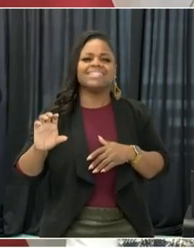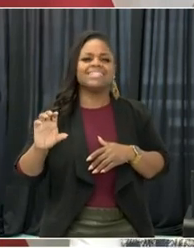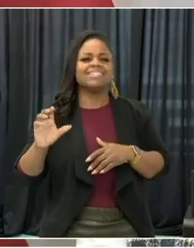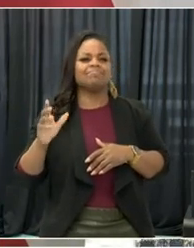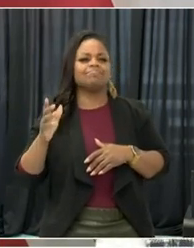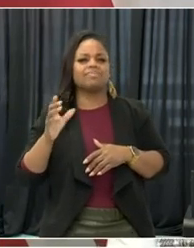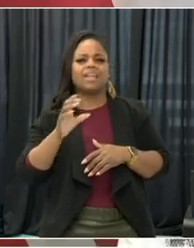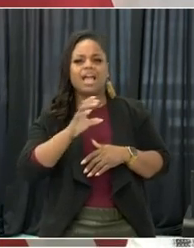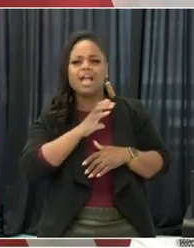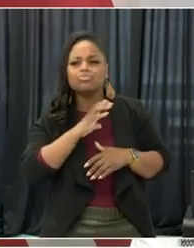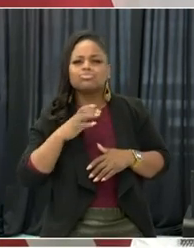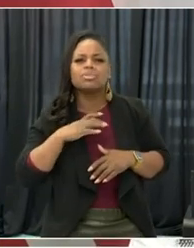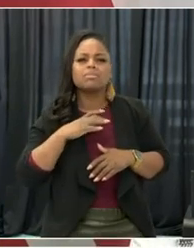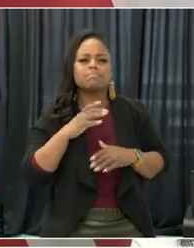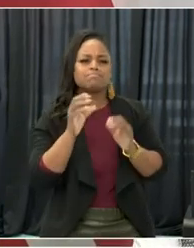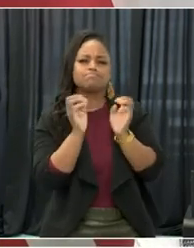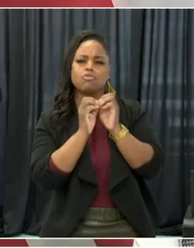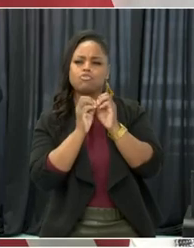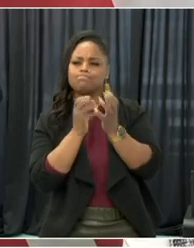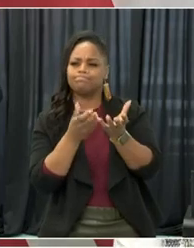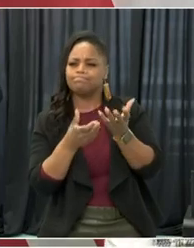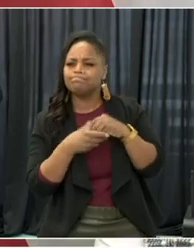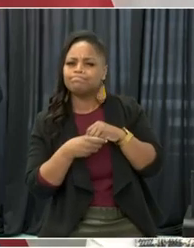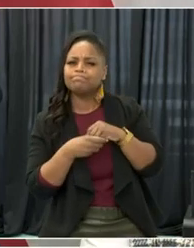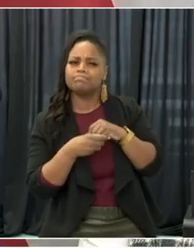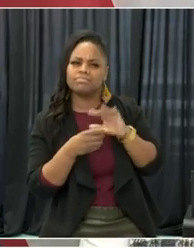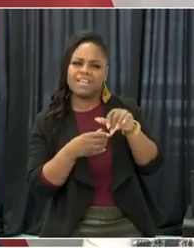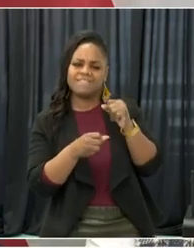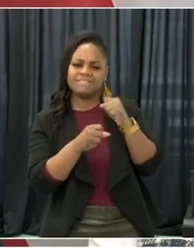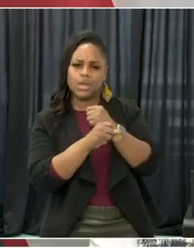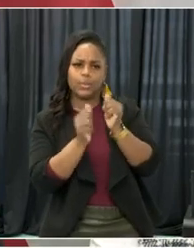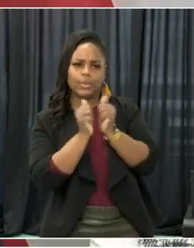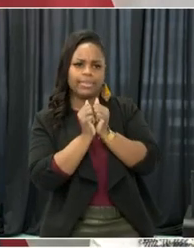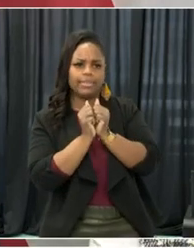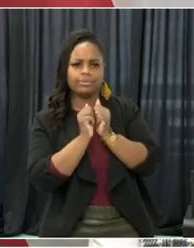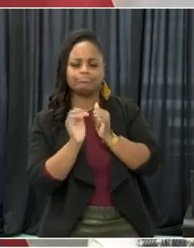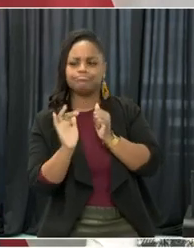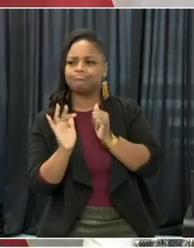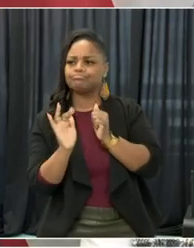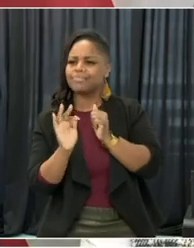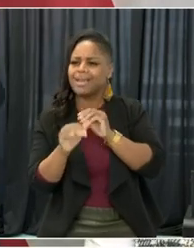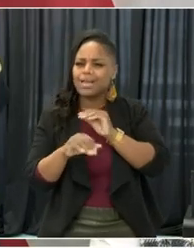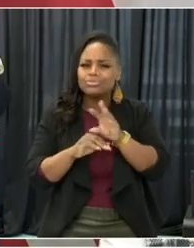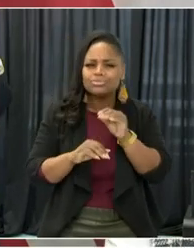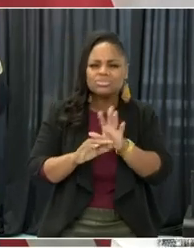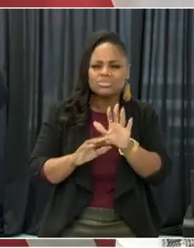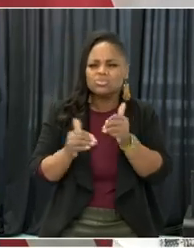upcoming fights against the council and some of their programs?